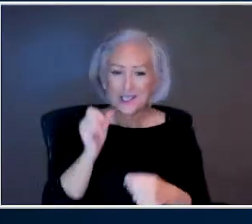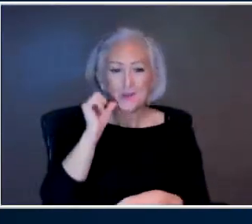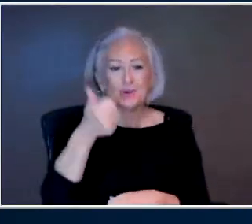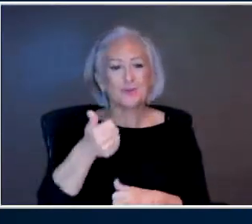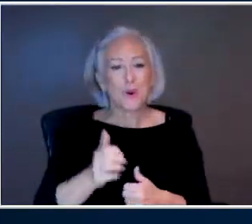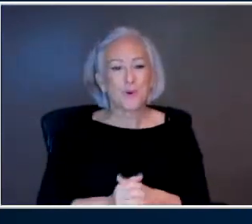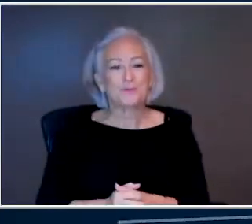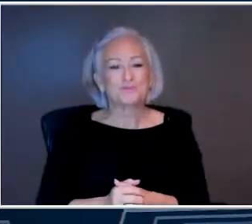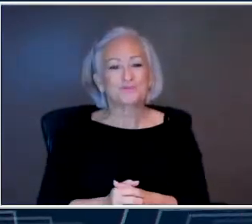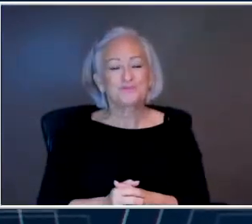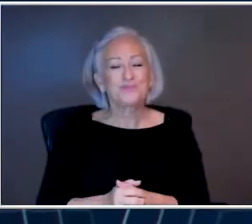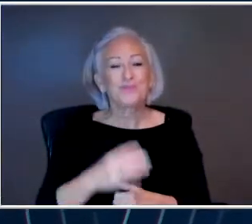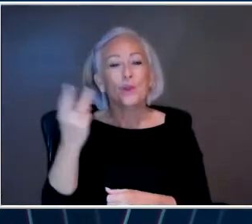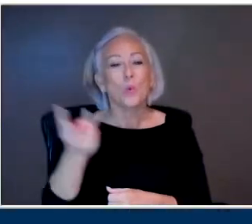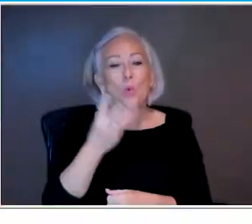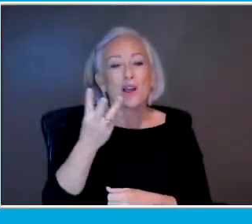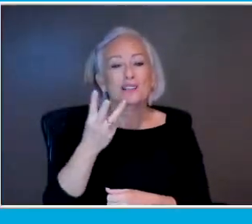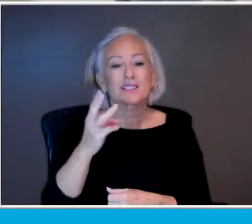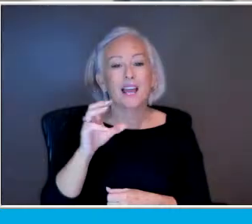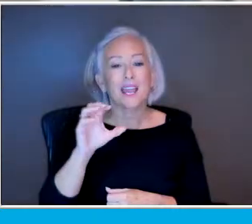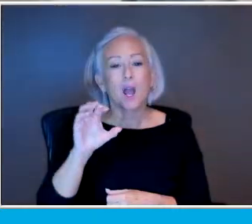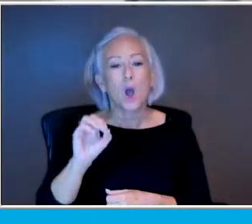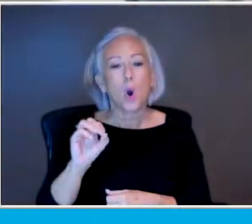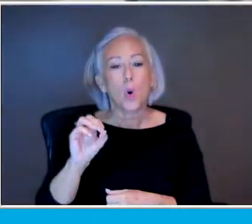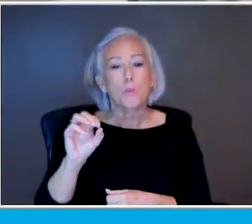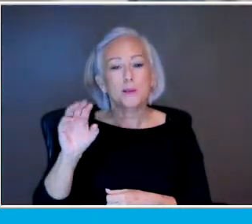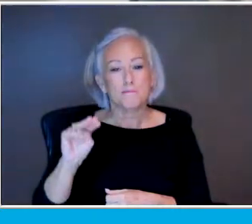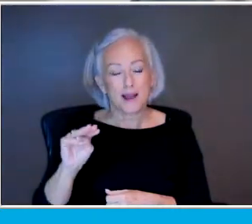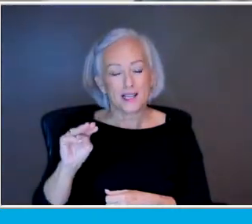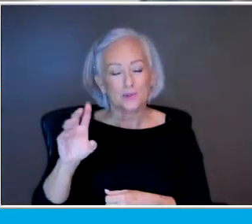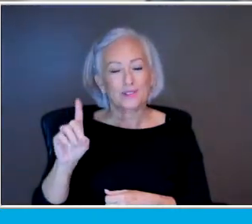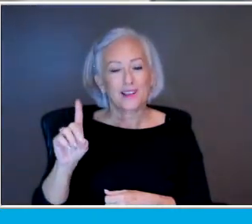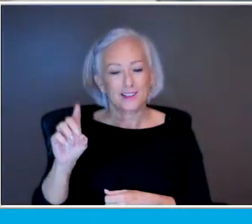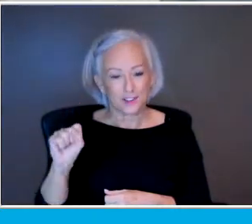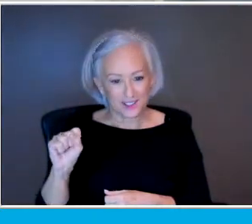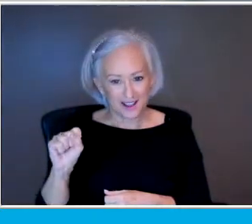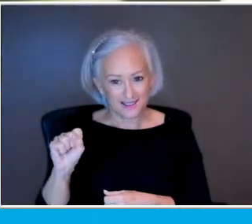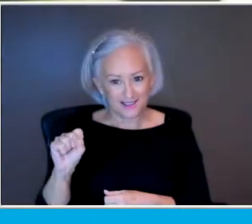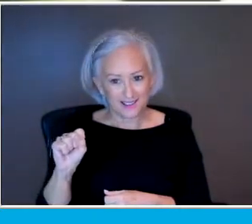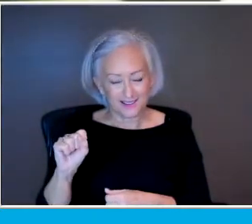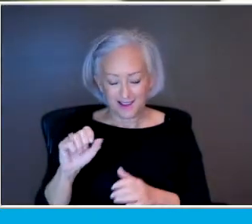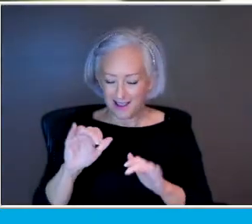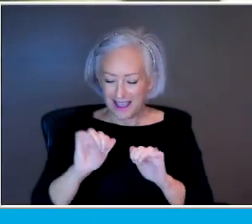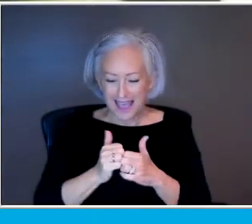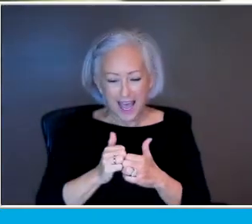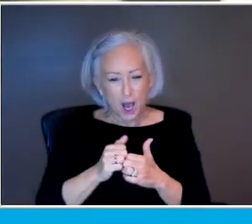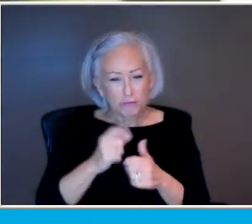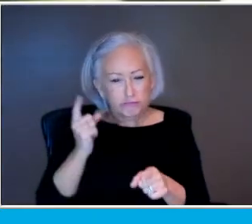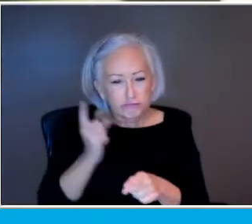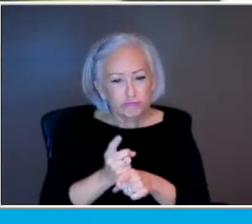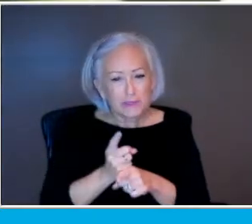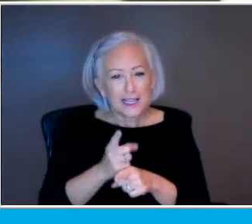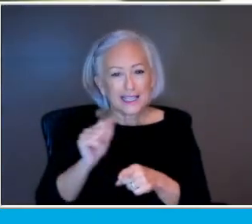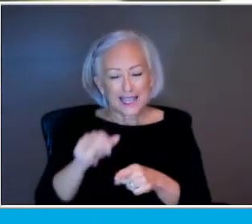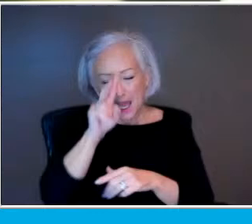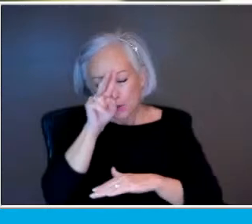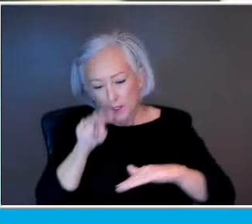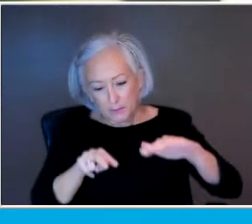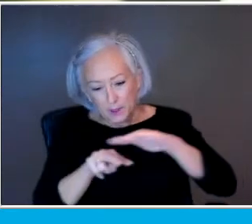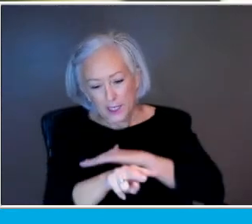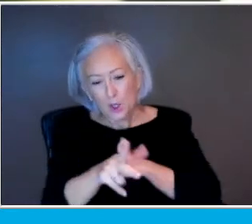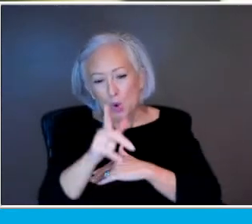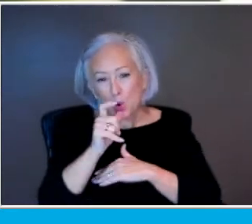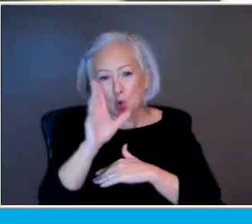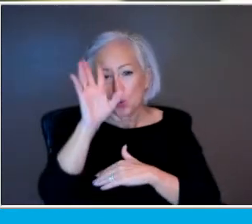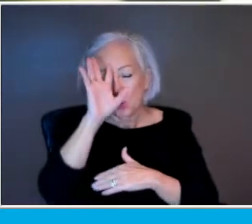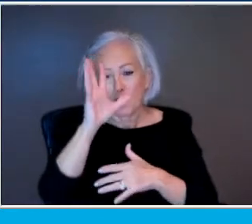on Open Mics with Dr. Stites. How accurately can science predict who will get dementia? And what should someone even